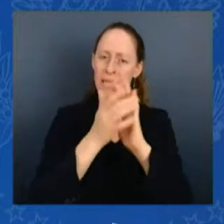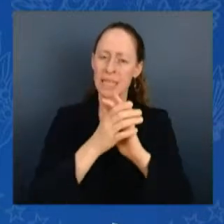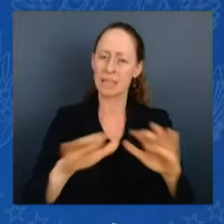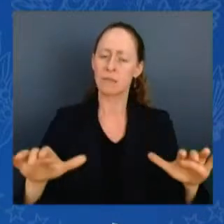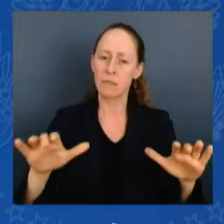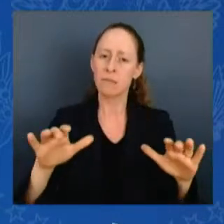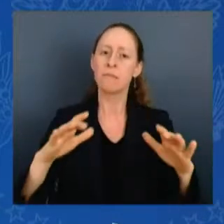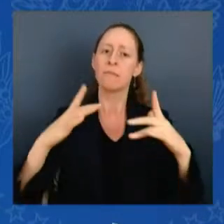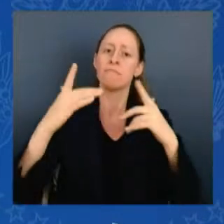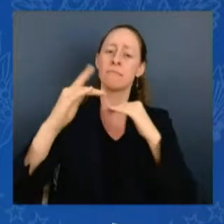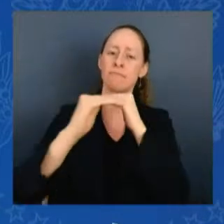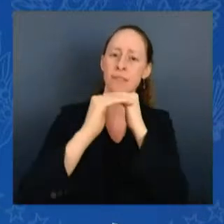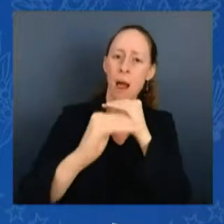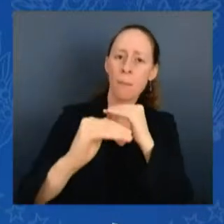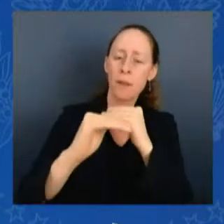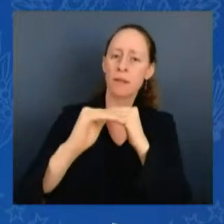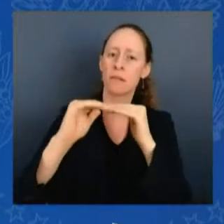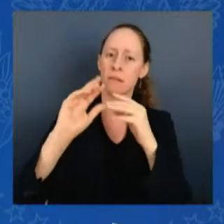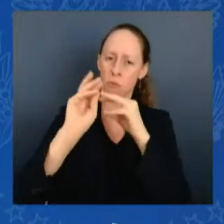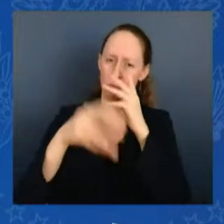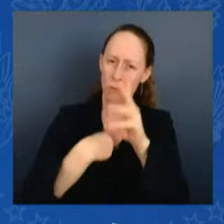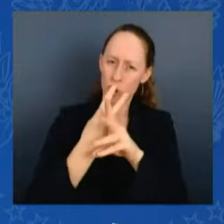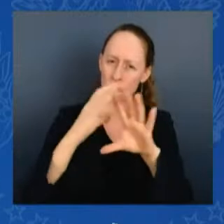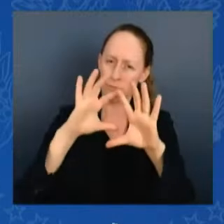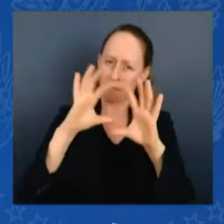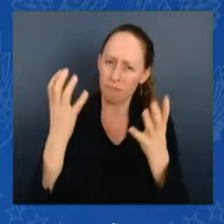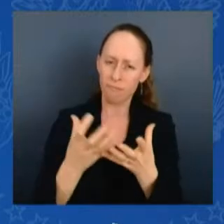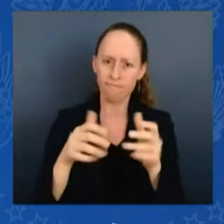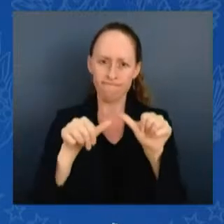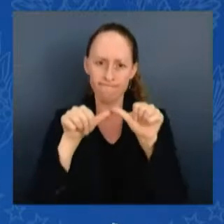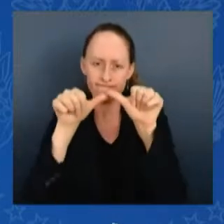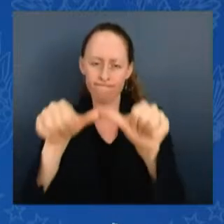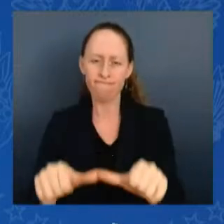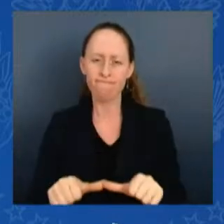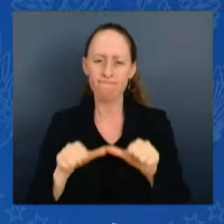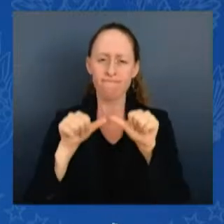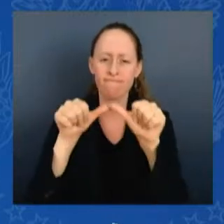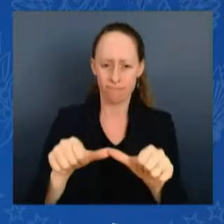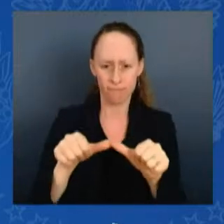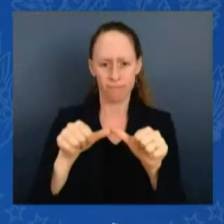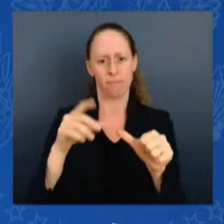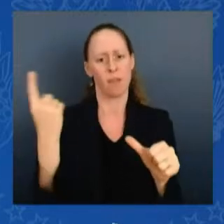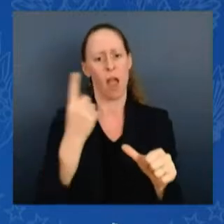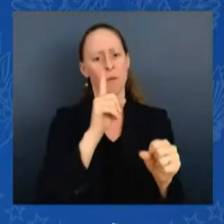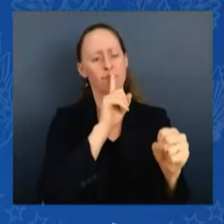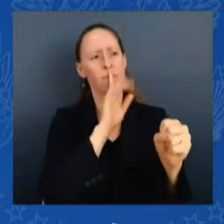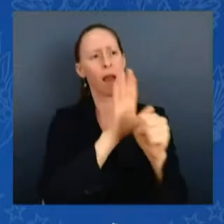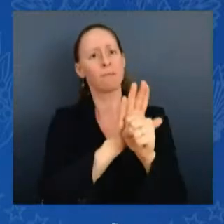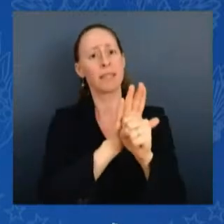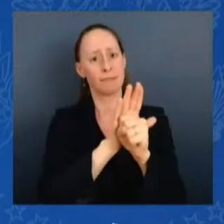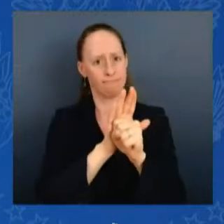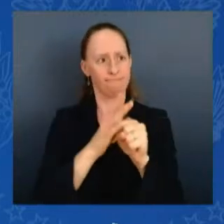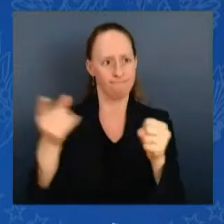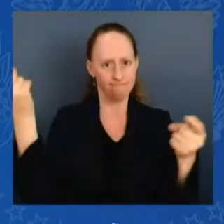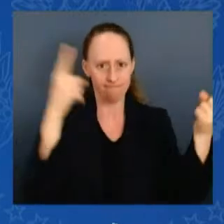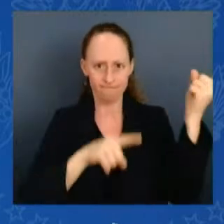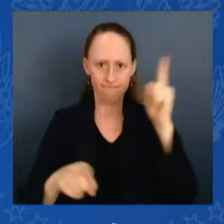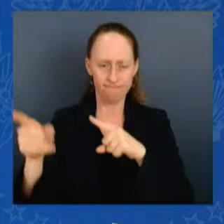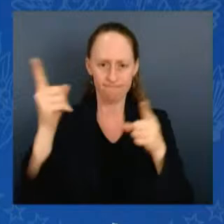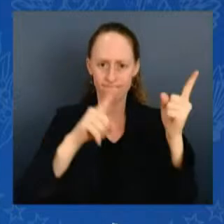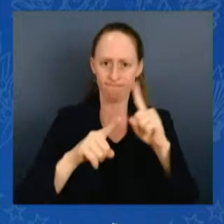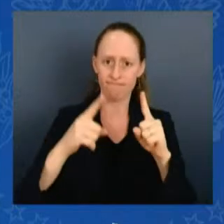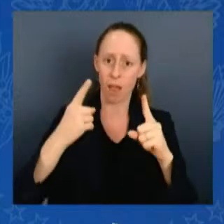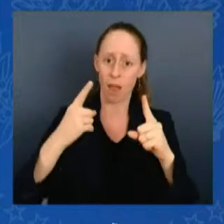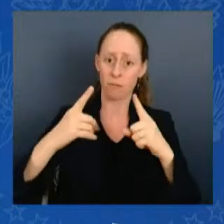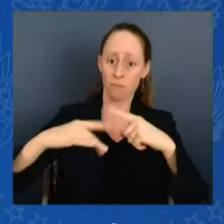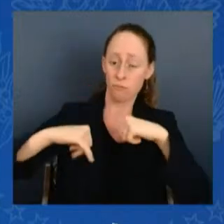promise, an ironclad commitment to protect each other, one for all